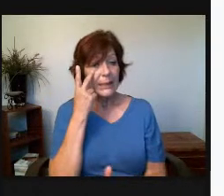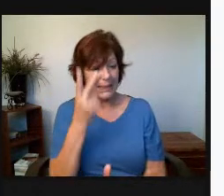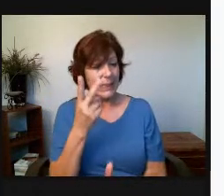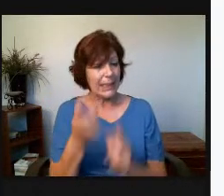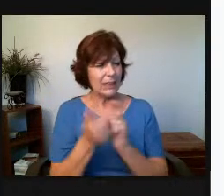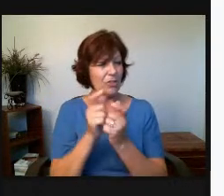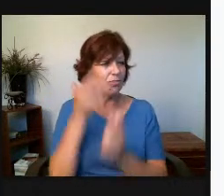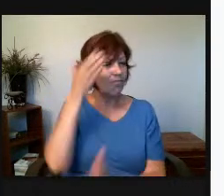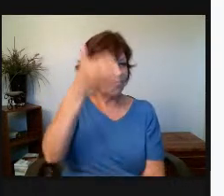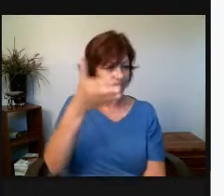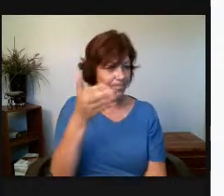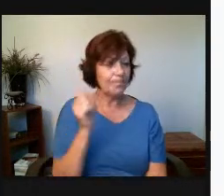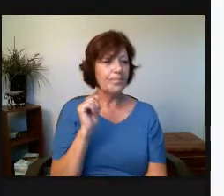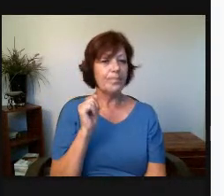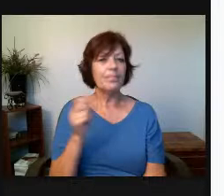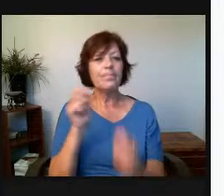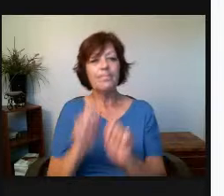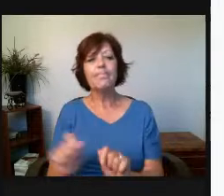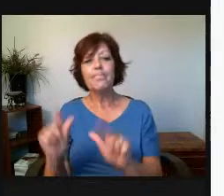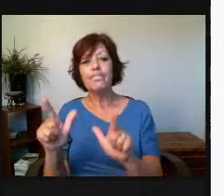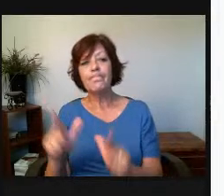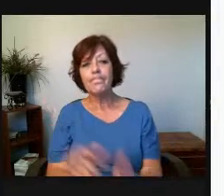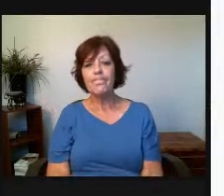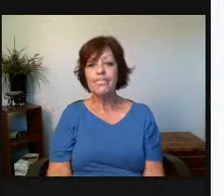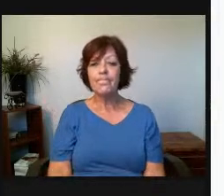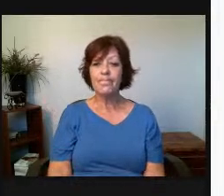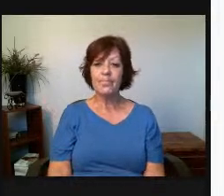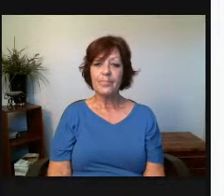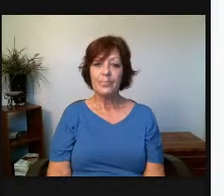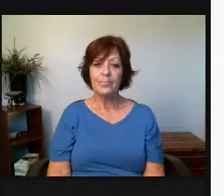change. Next slide, please.